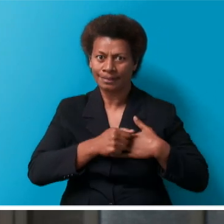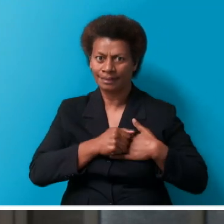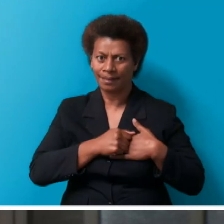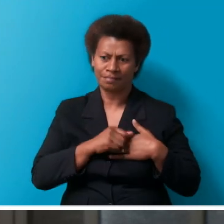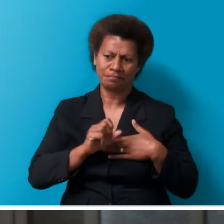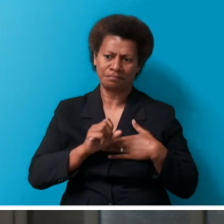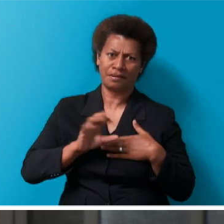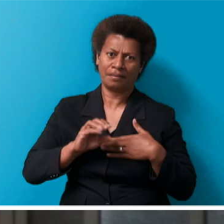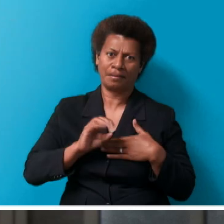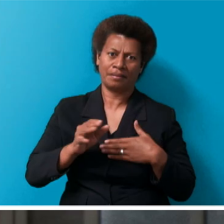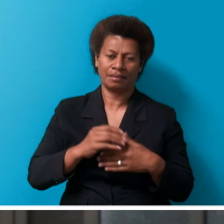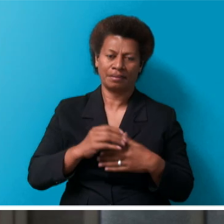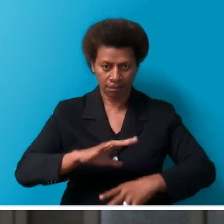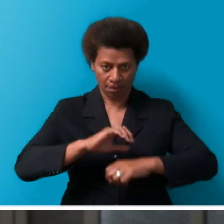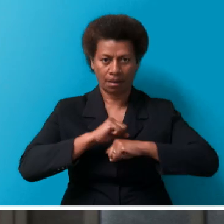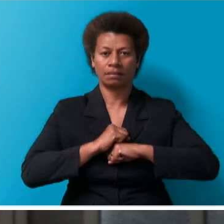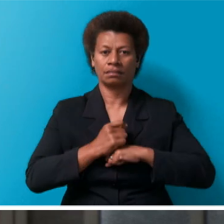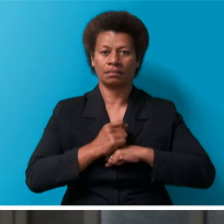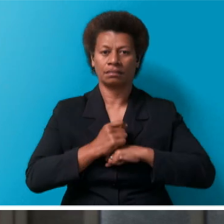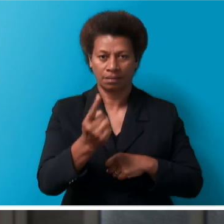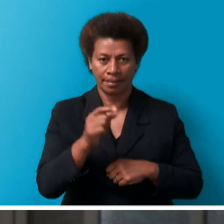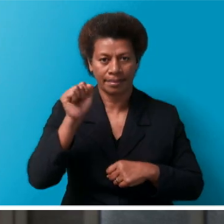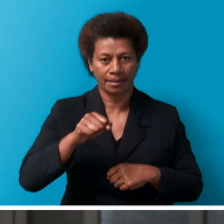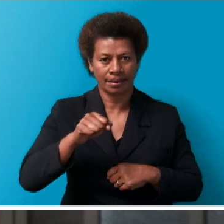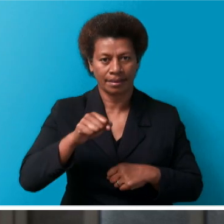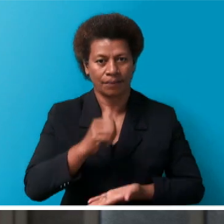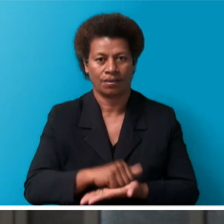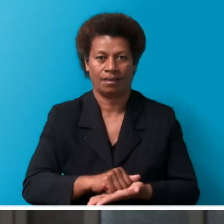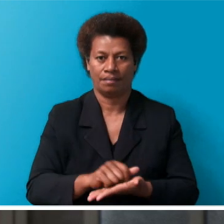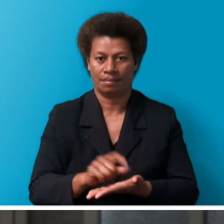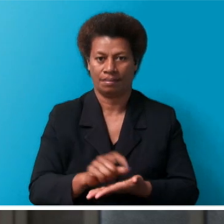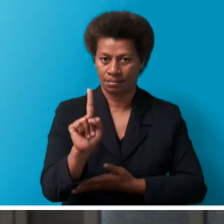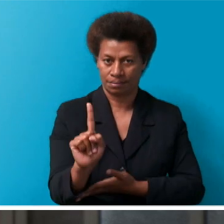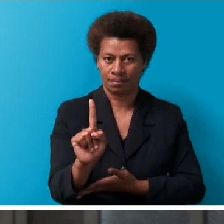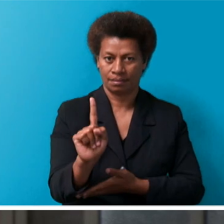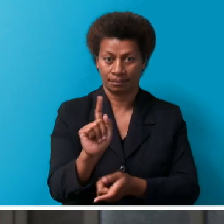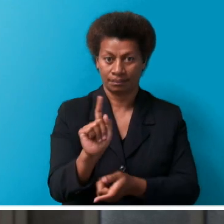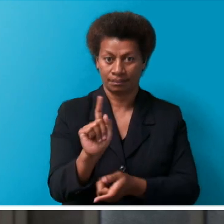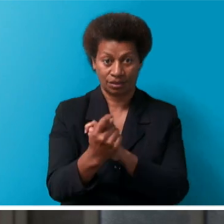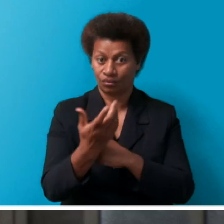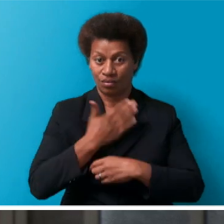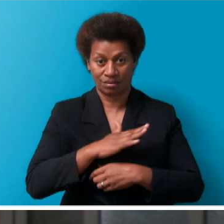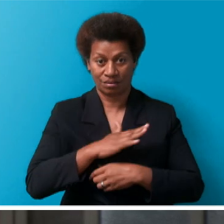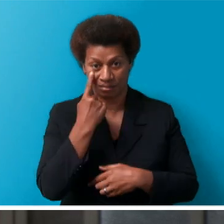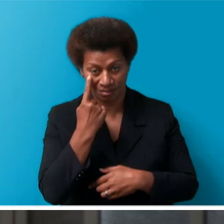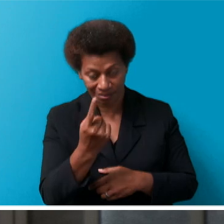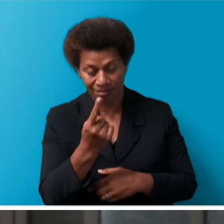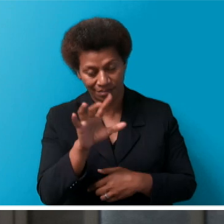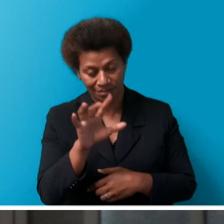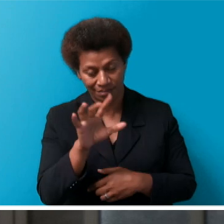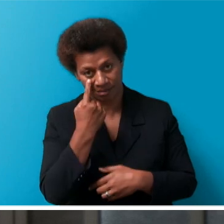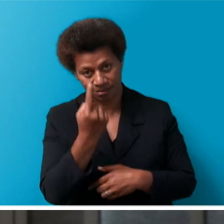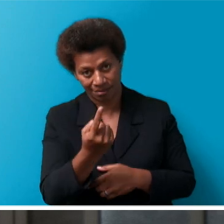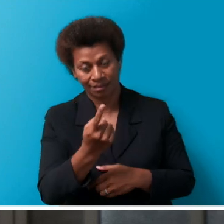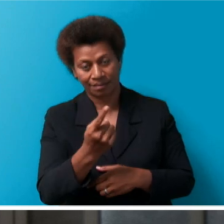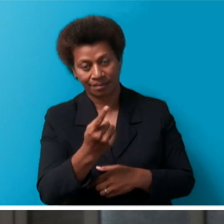It takes courage to step forward and forgive, to be the change we wish to see. I hope